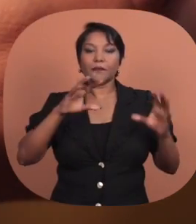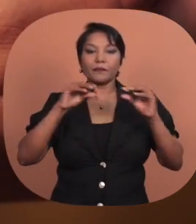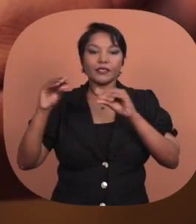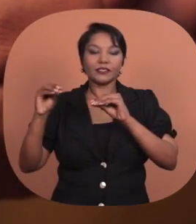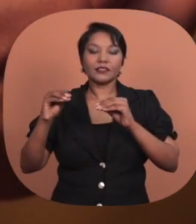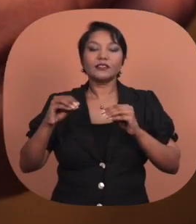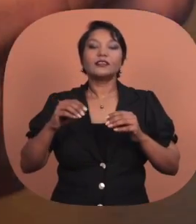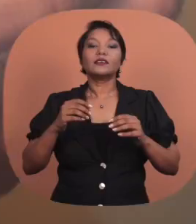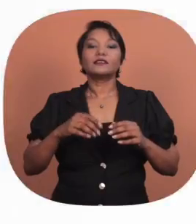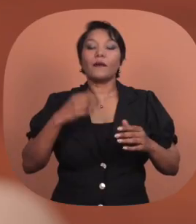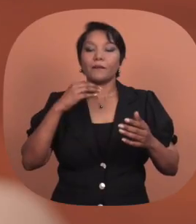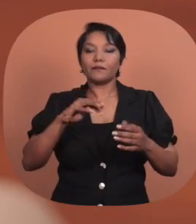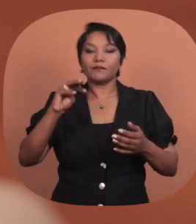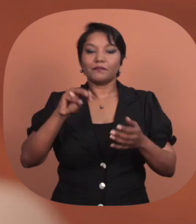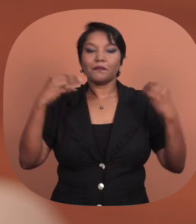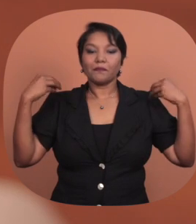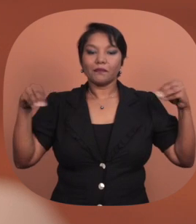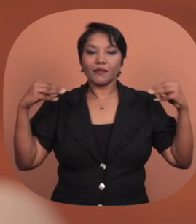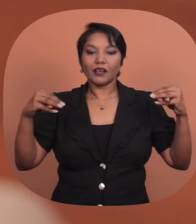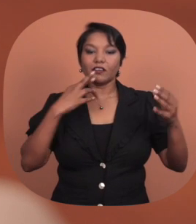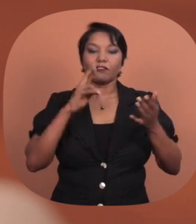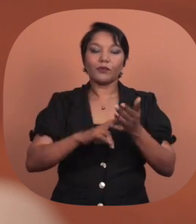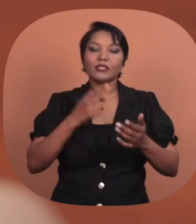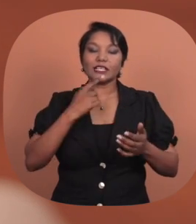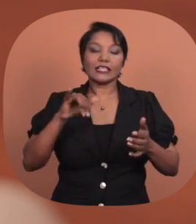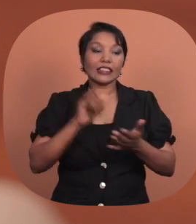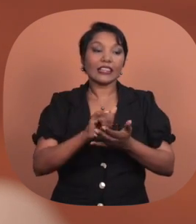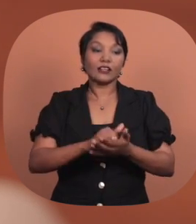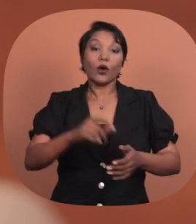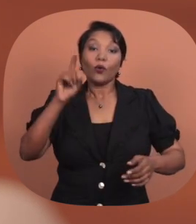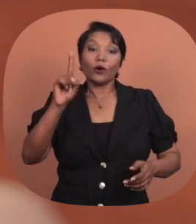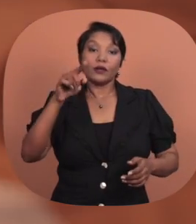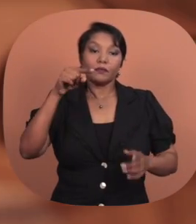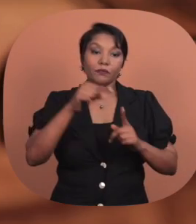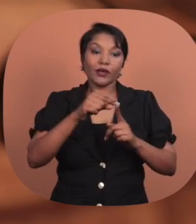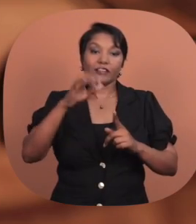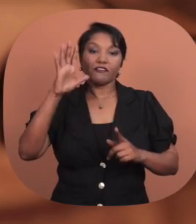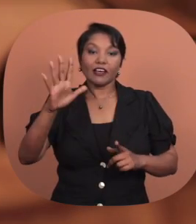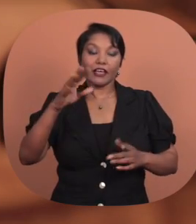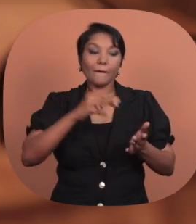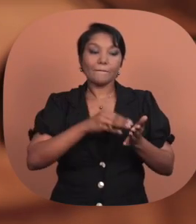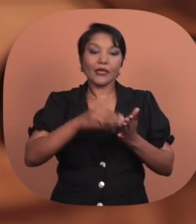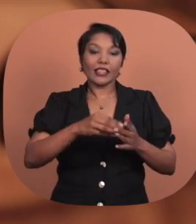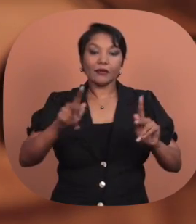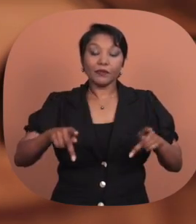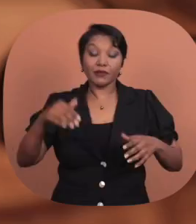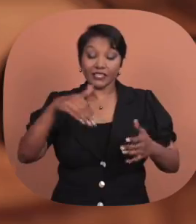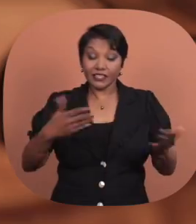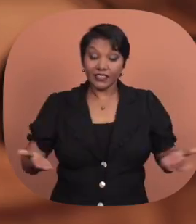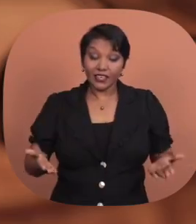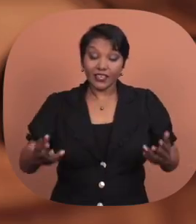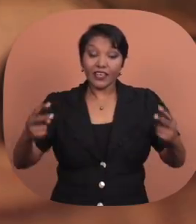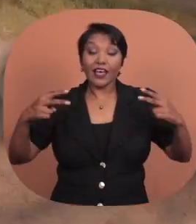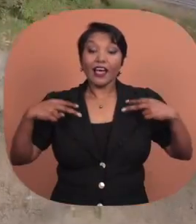market report of 2015 records an estimated 1.5 million mobile voice subscriptions with internet access